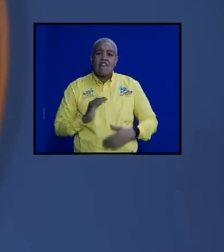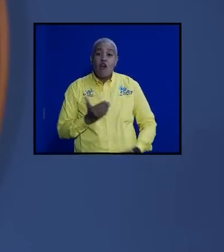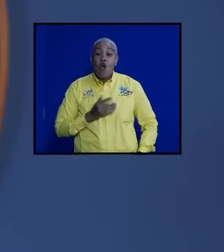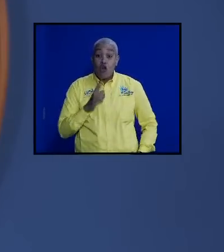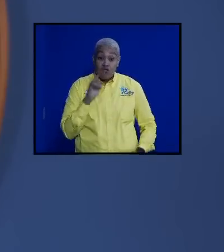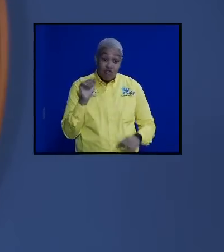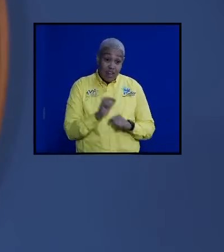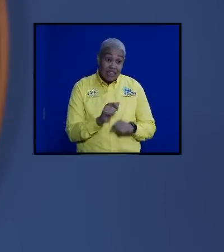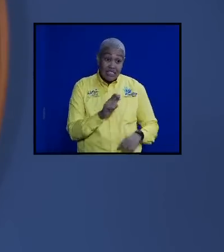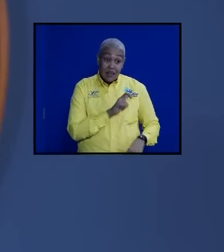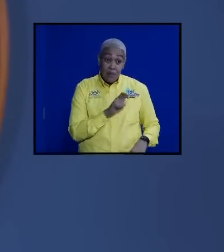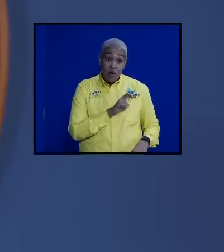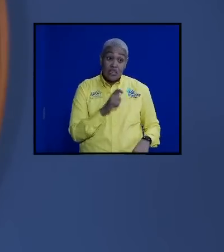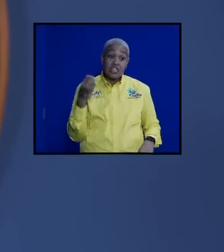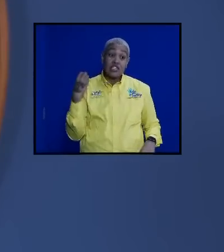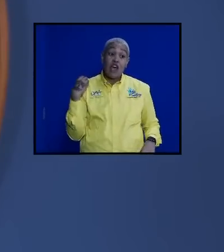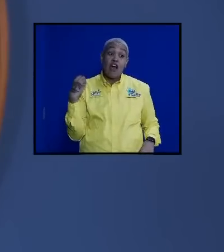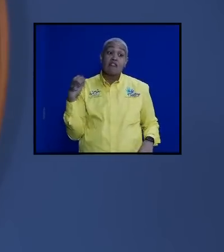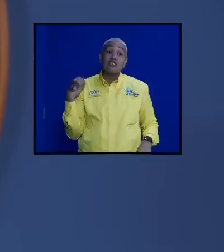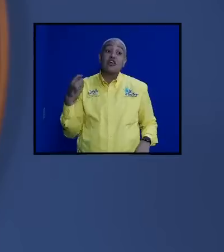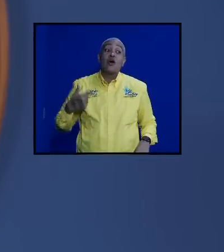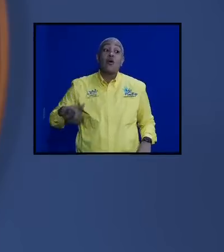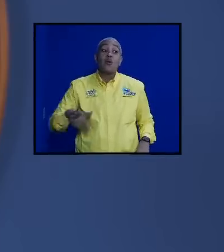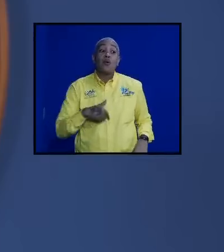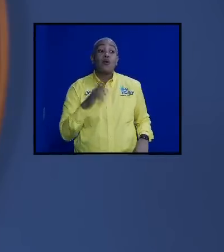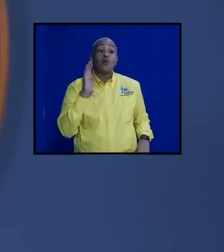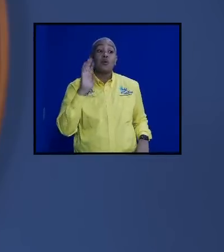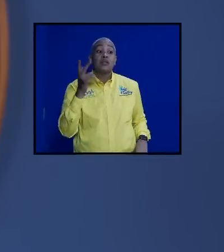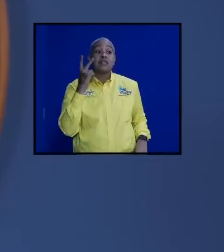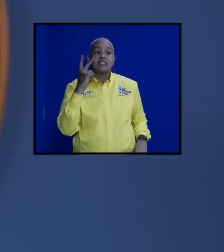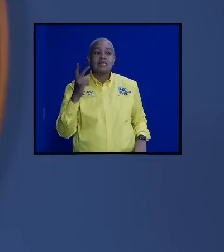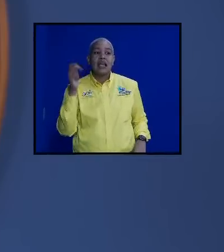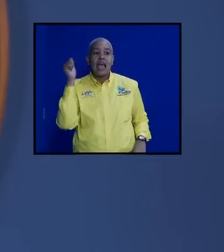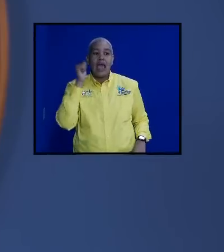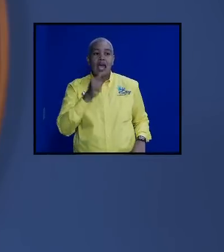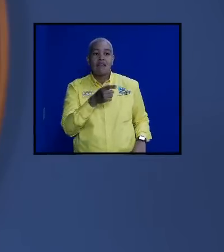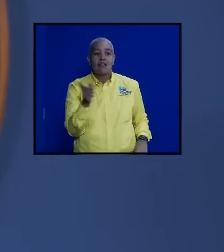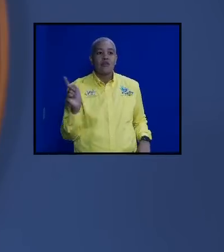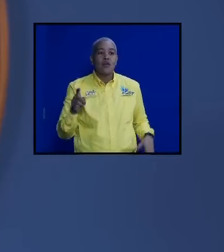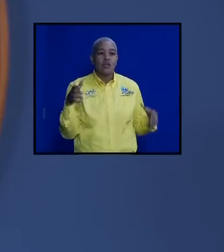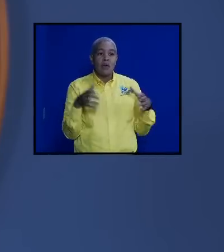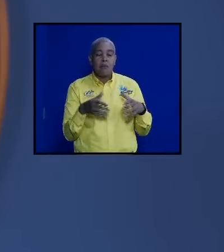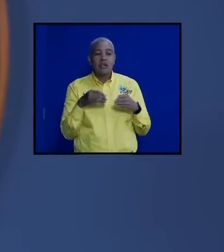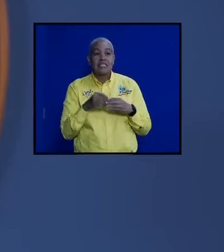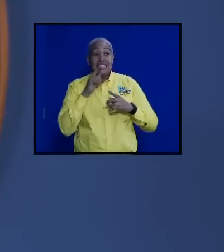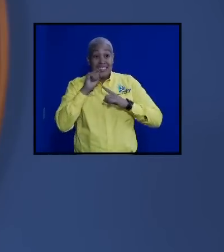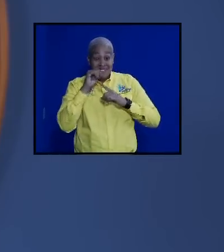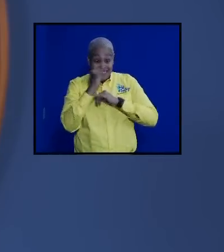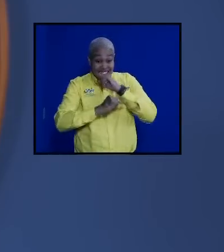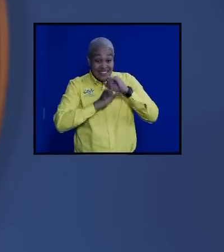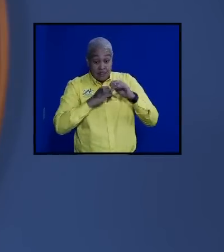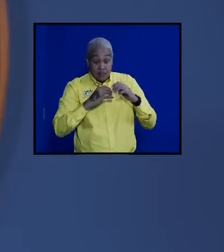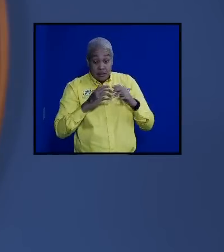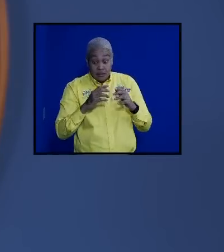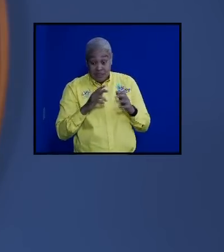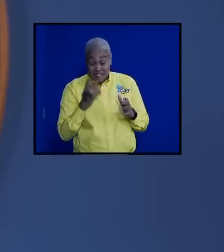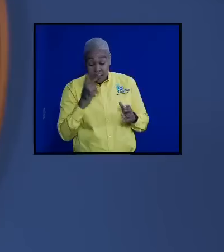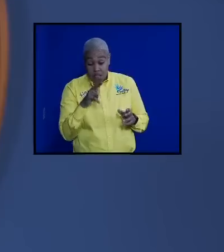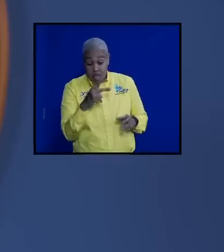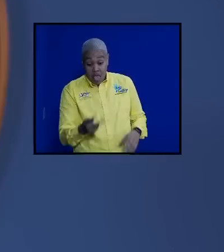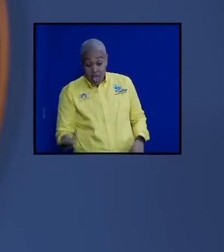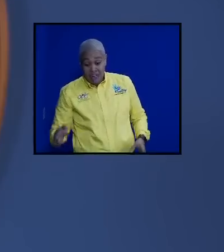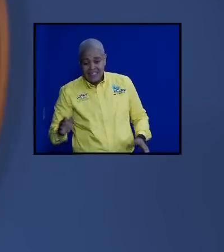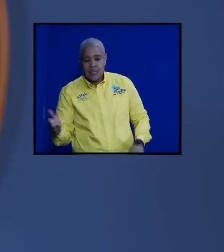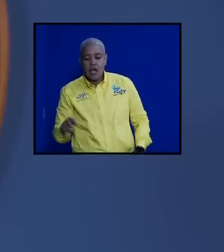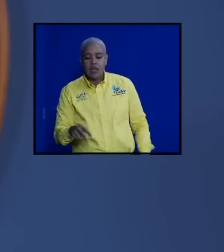as police officers is that we see every single one of those bodies in situ when they drop. So our perspective